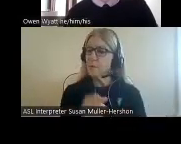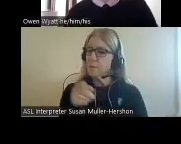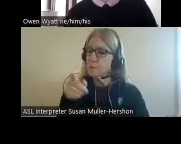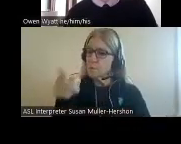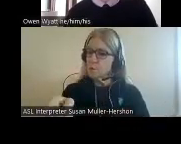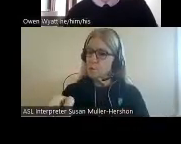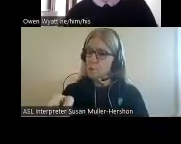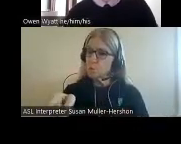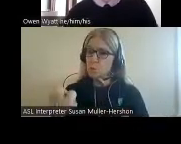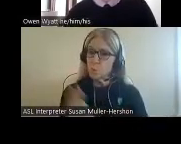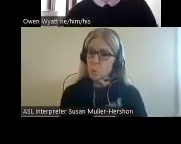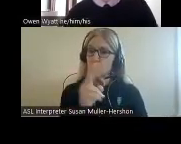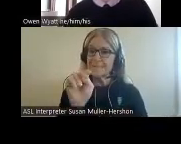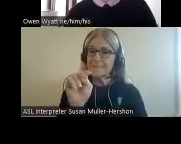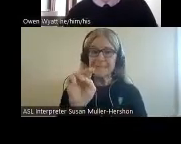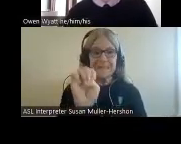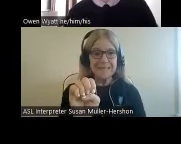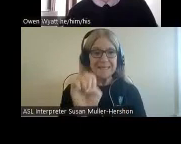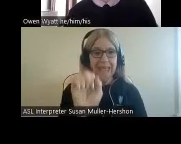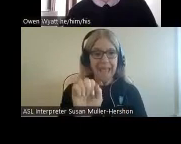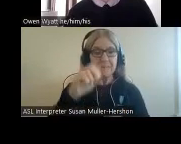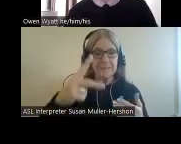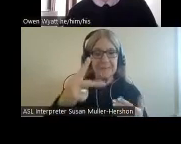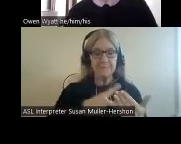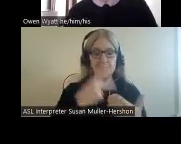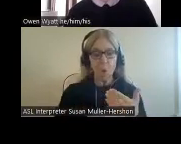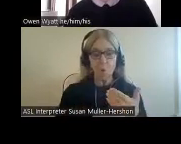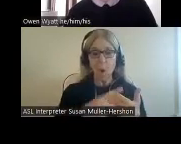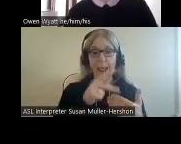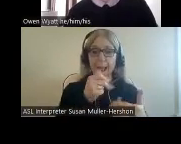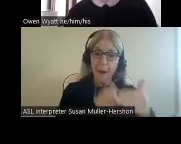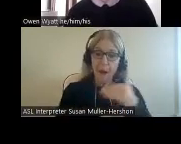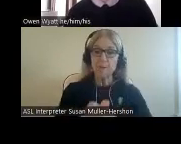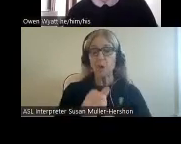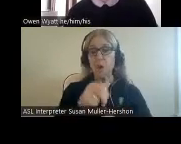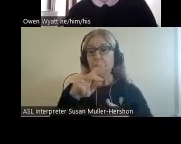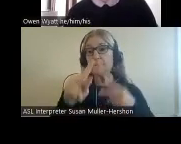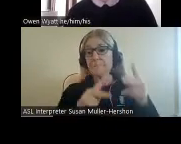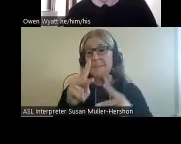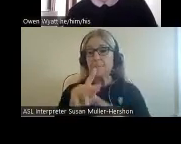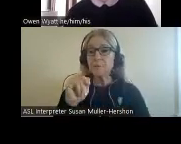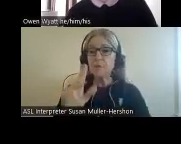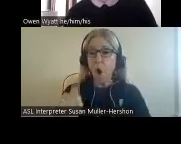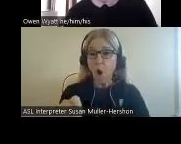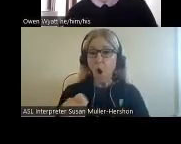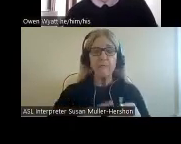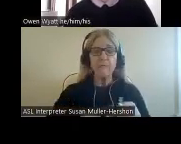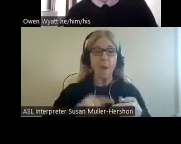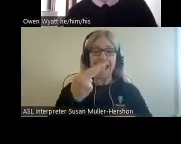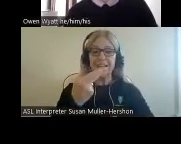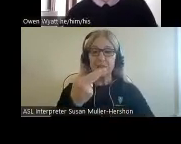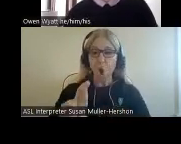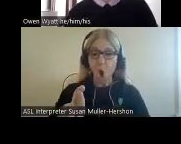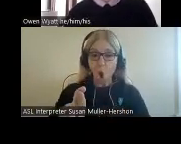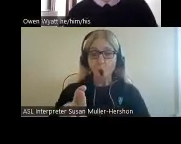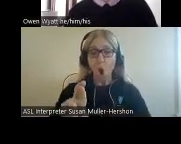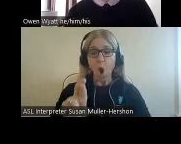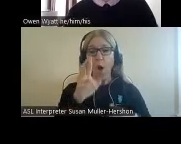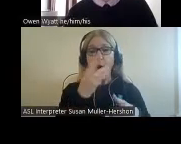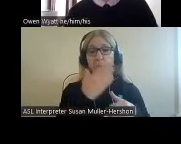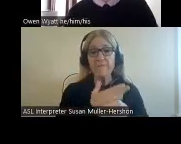the EAP that's noted in PeopleSoft or your HR personnel